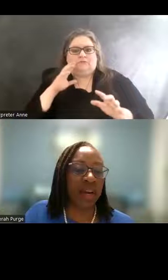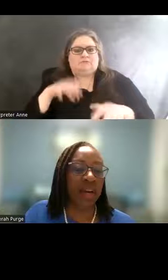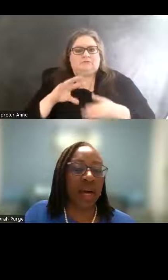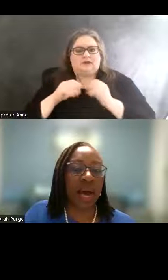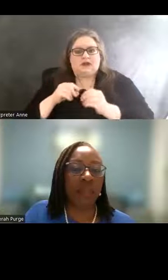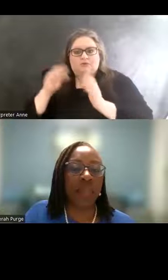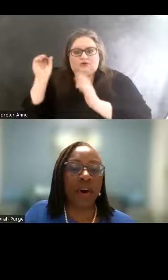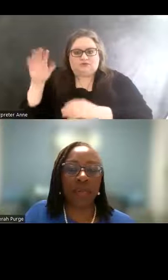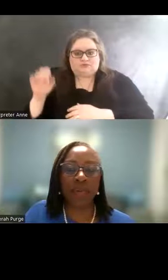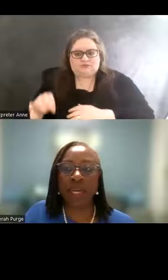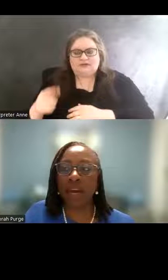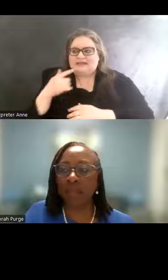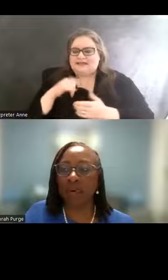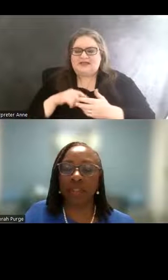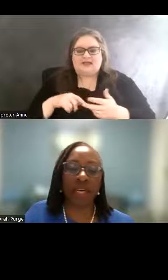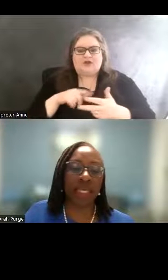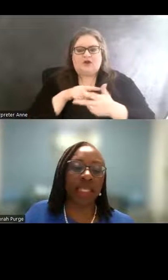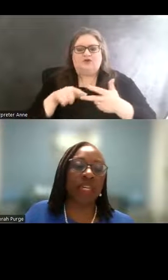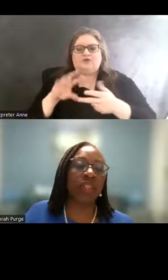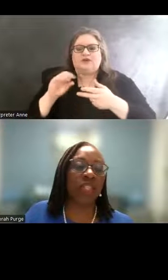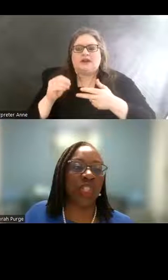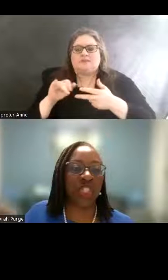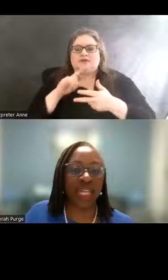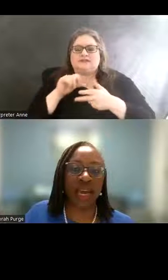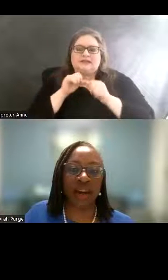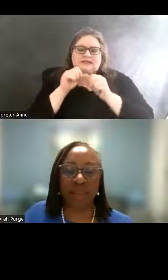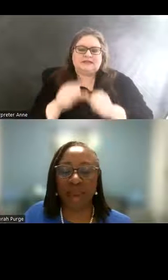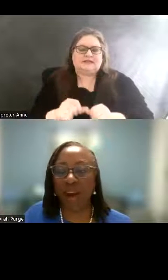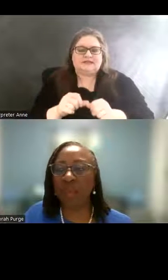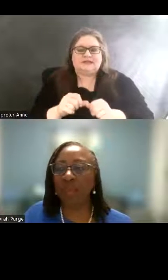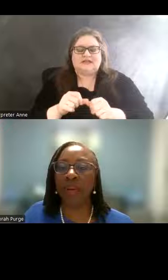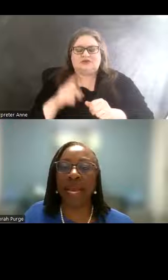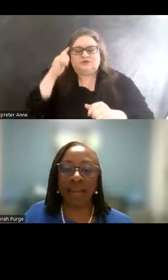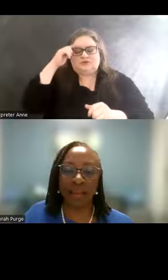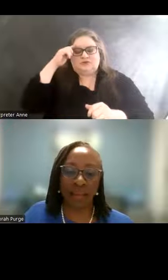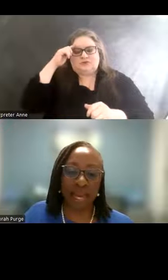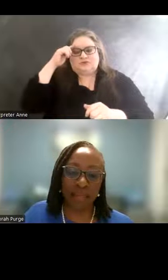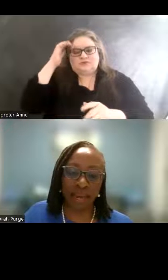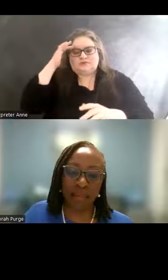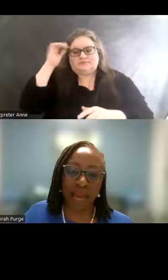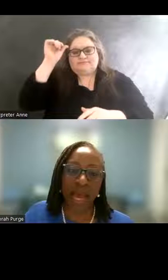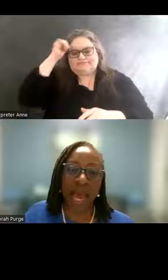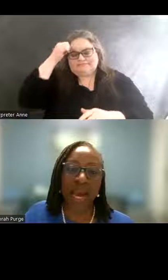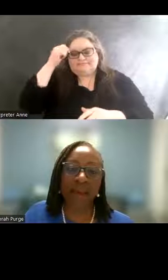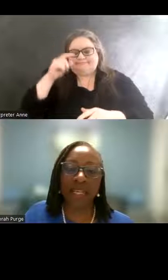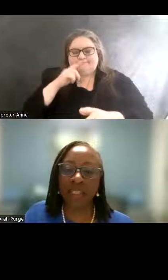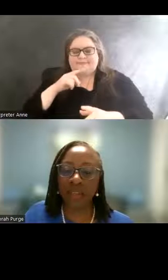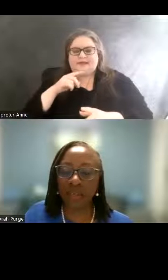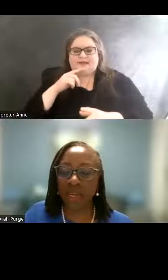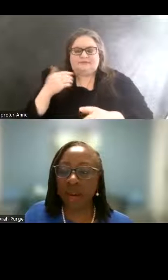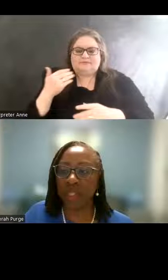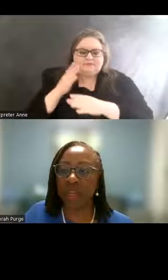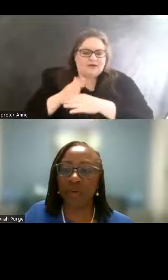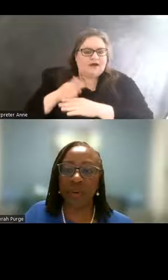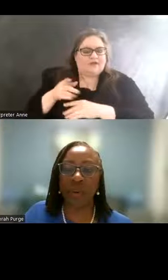said, there are three numbers that continues to stay on his mind, almost plagues him. And I've listed those